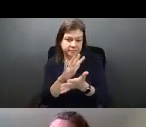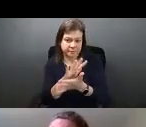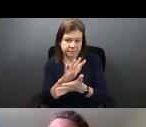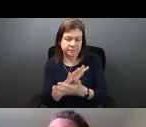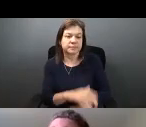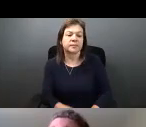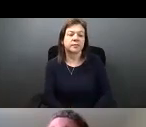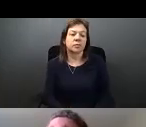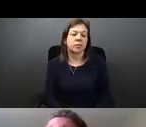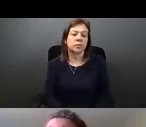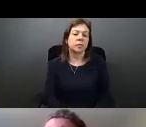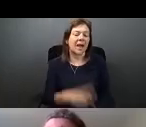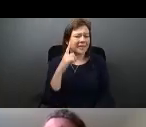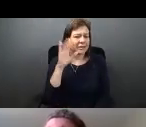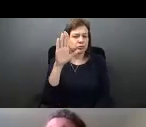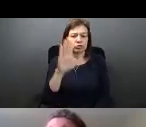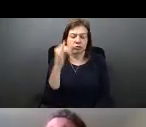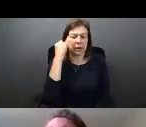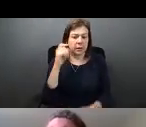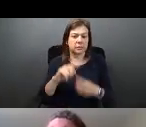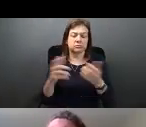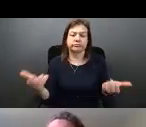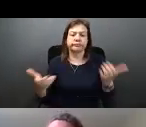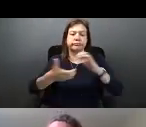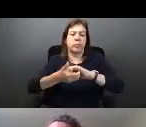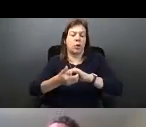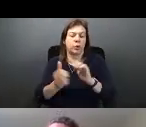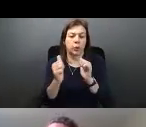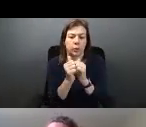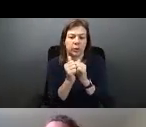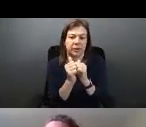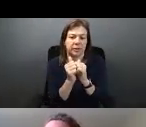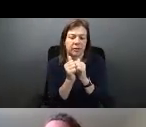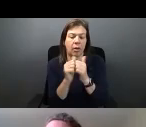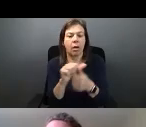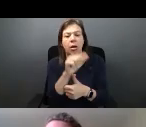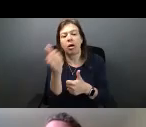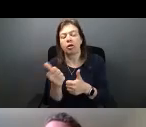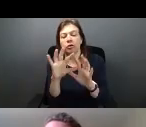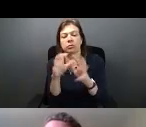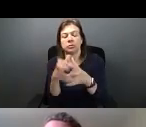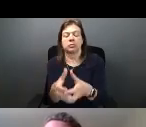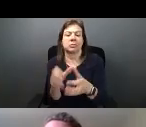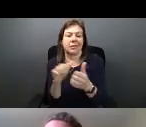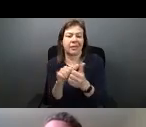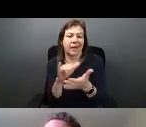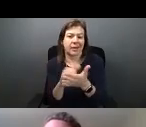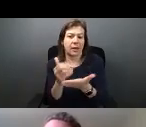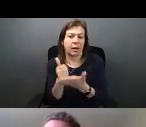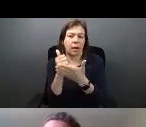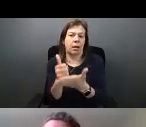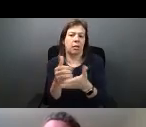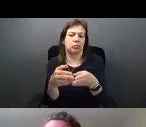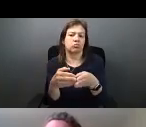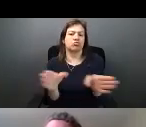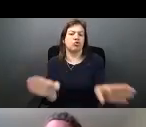think it's a great idea to partner with other organizations that can help broaden